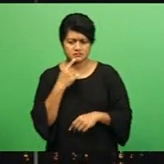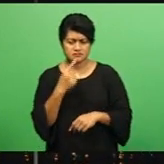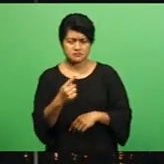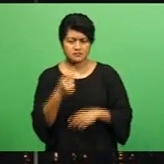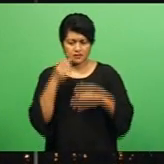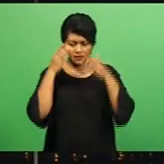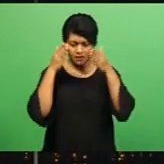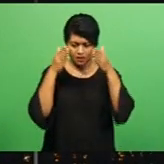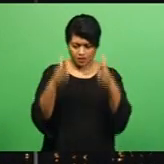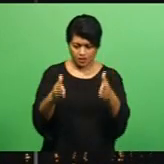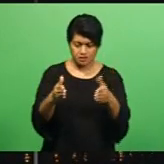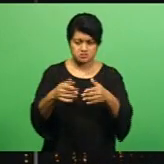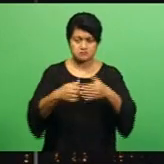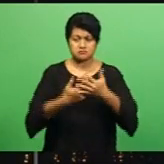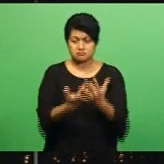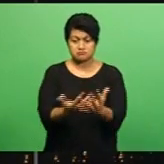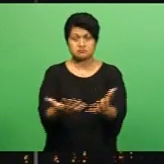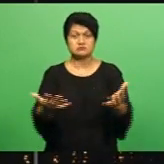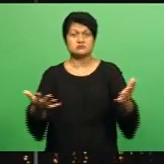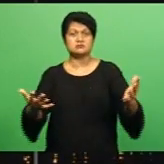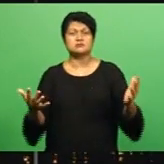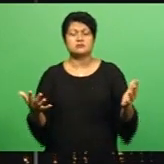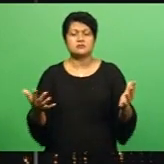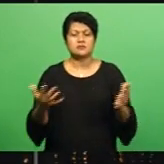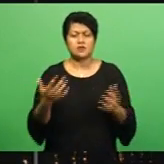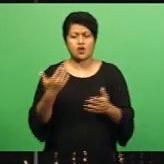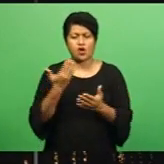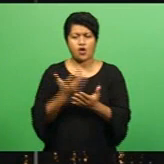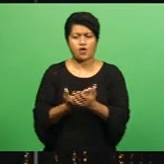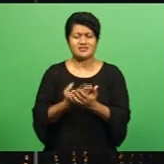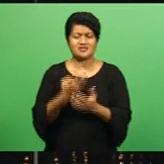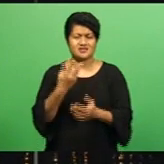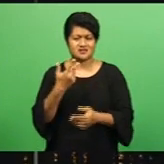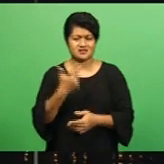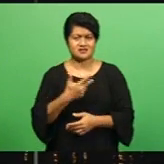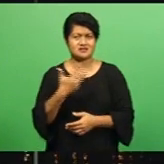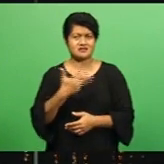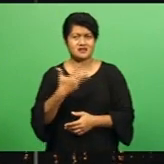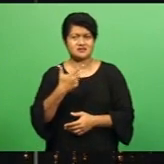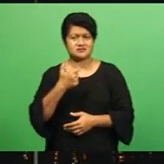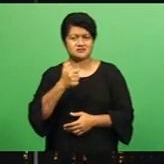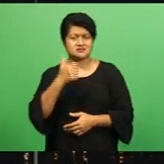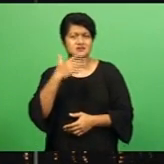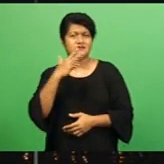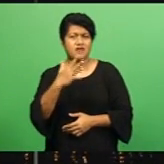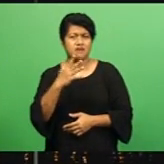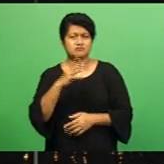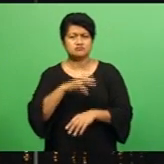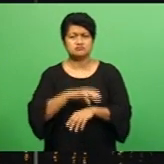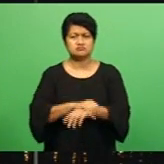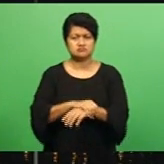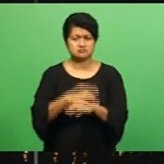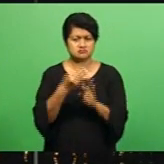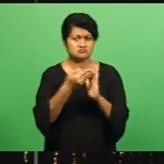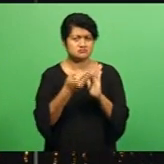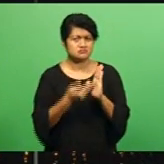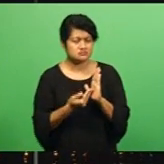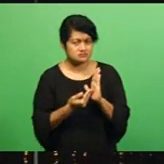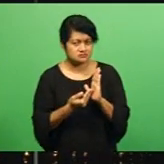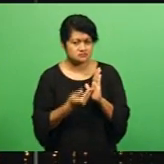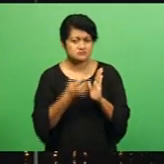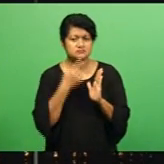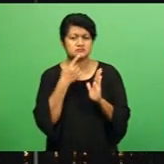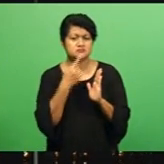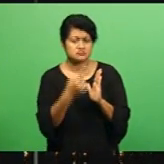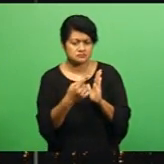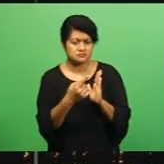focus of the public consultation has to be on the 1965 Police Act. Seruiratu has told FBC News the Cabinet had endorsed